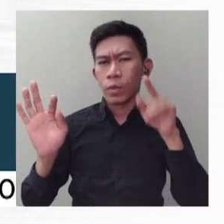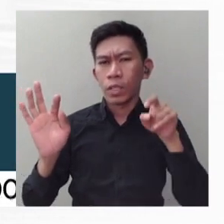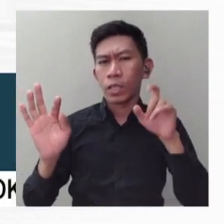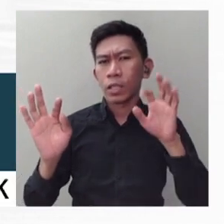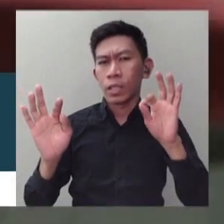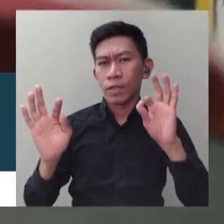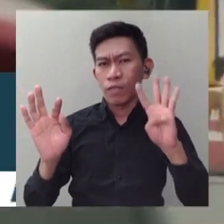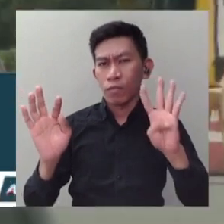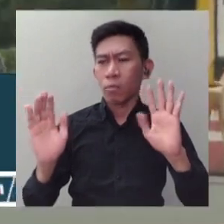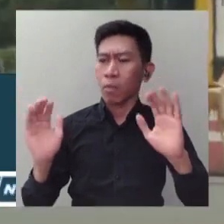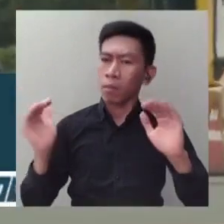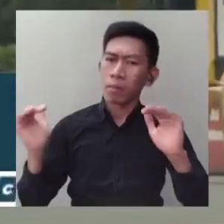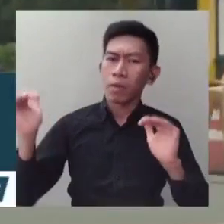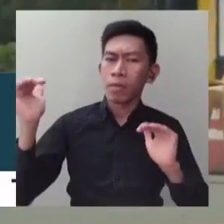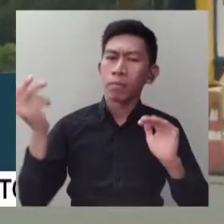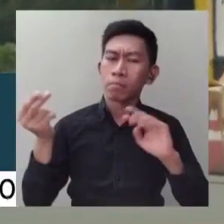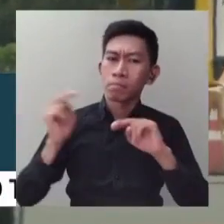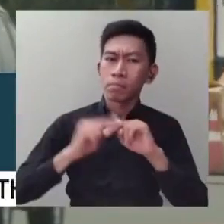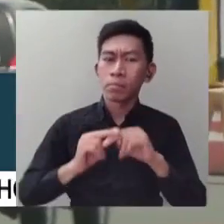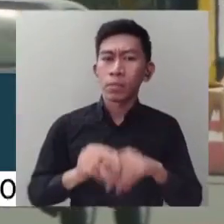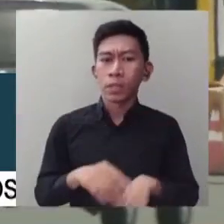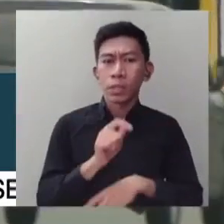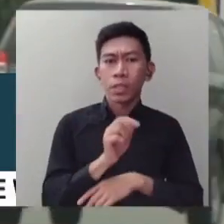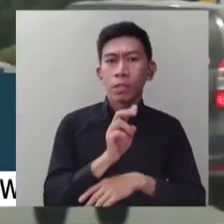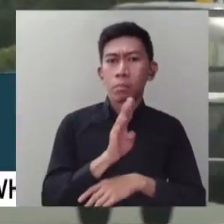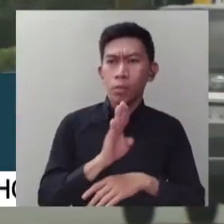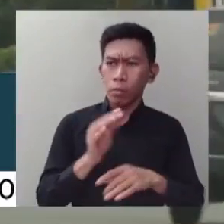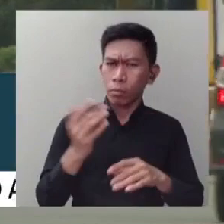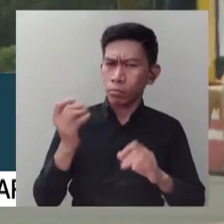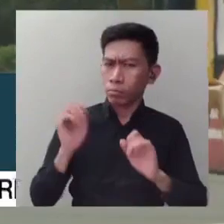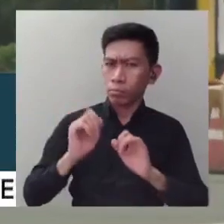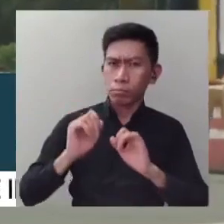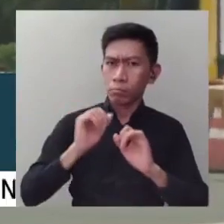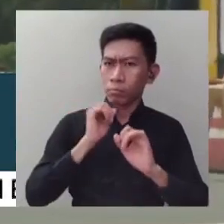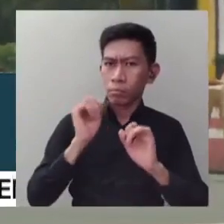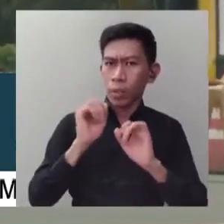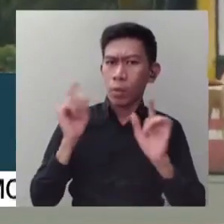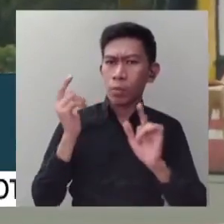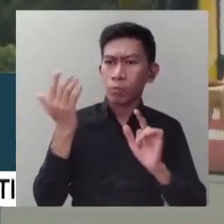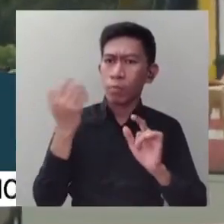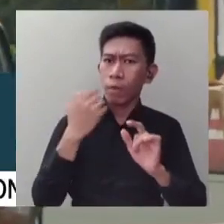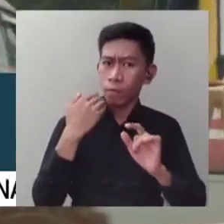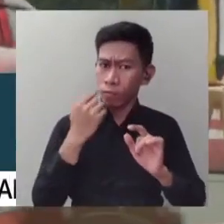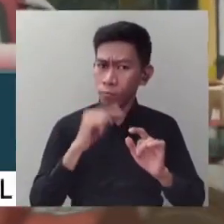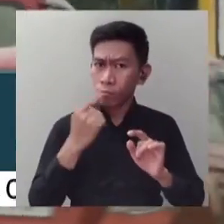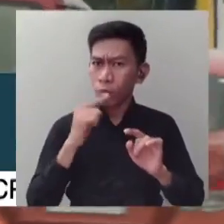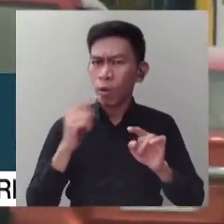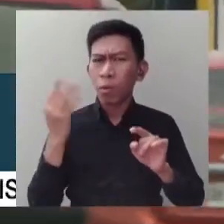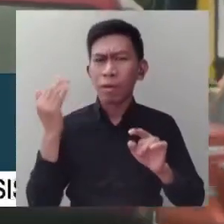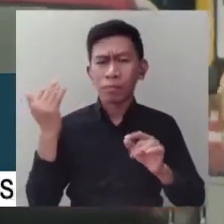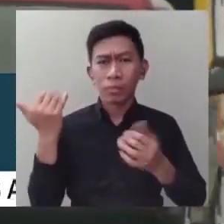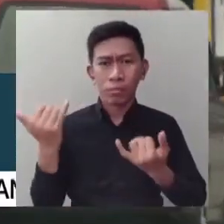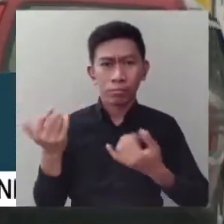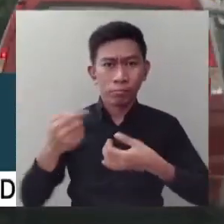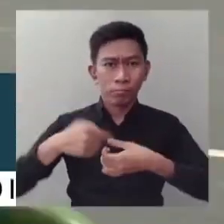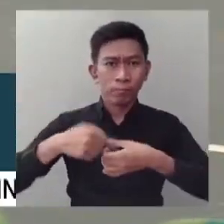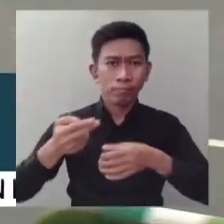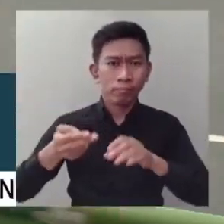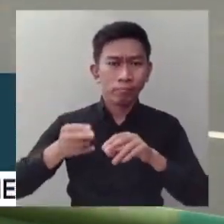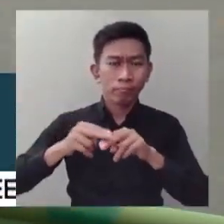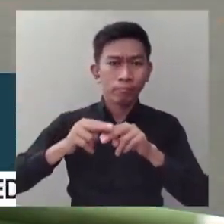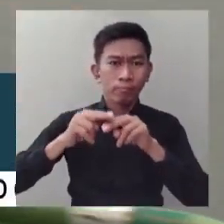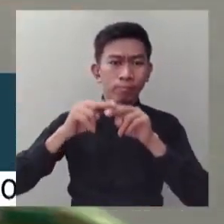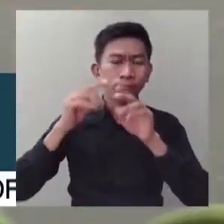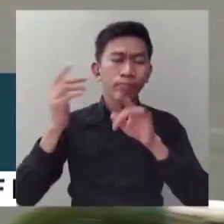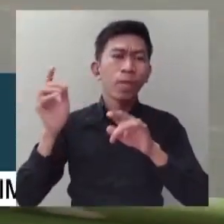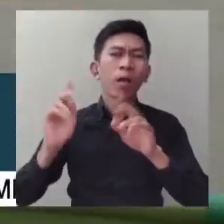said that they did not expect that these changes will be imposed amid a series of oil price hikes. TRB said these were